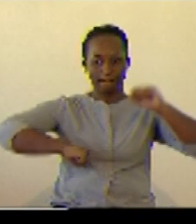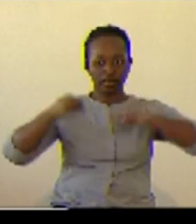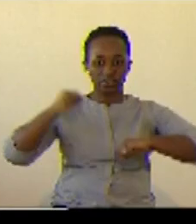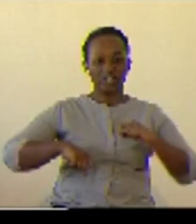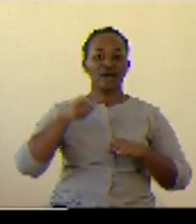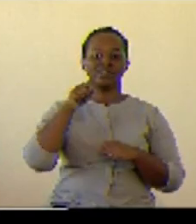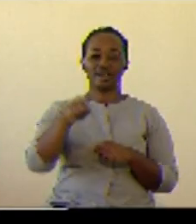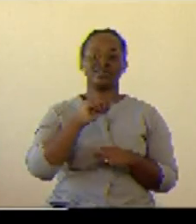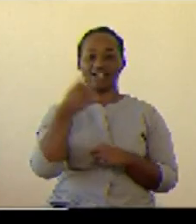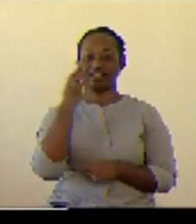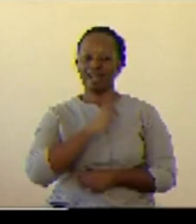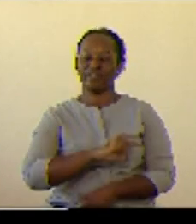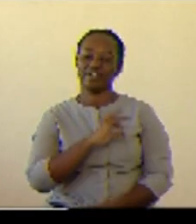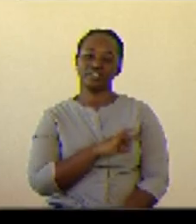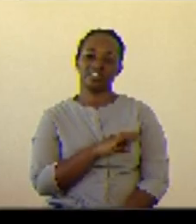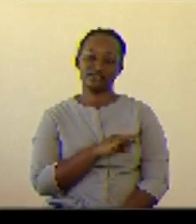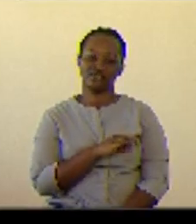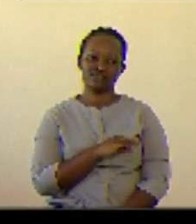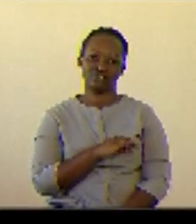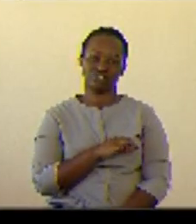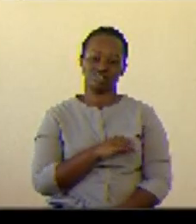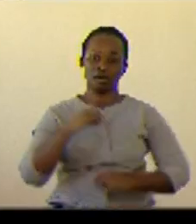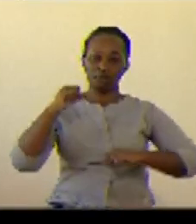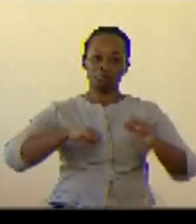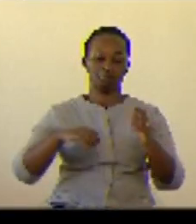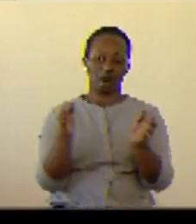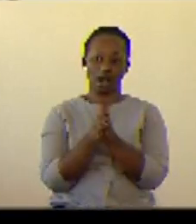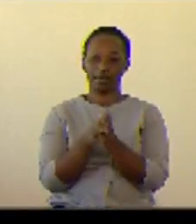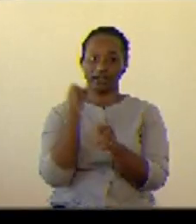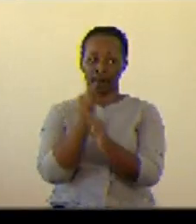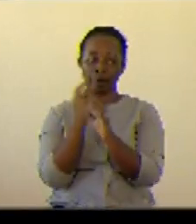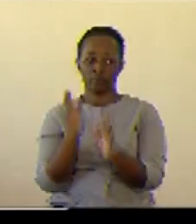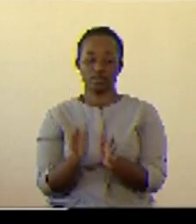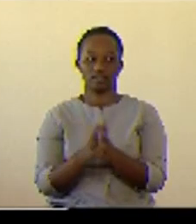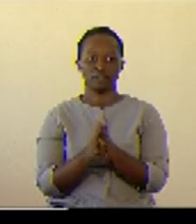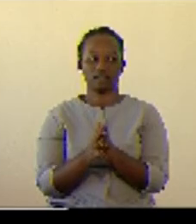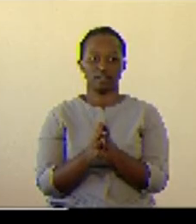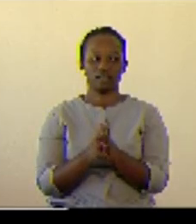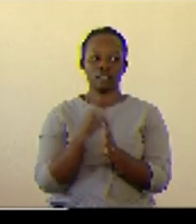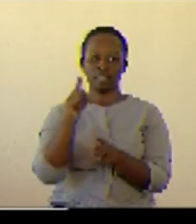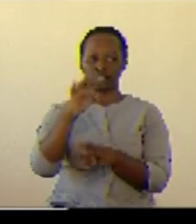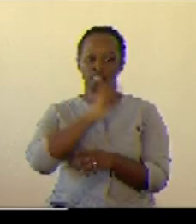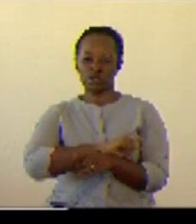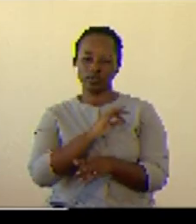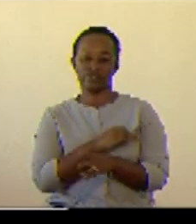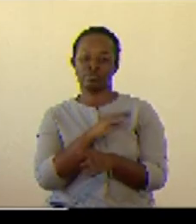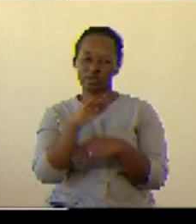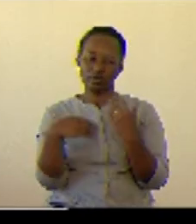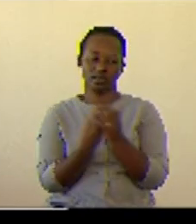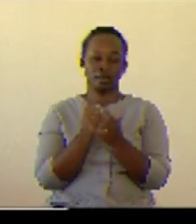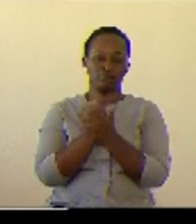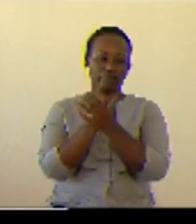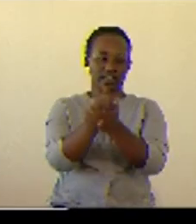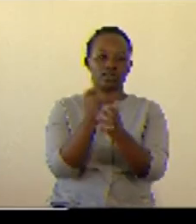is also another, it reduces monopoly power. You know all that. Those are all benefits that accrue due to